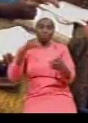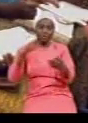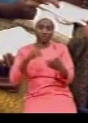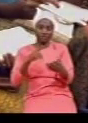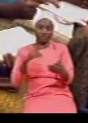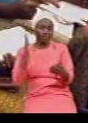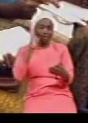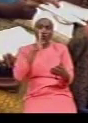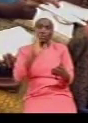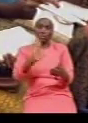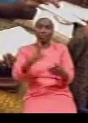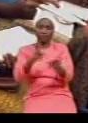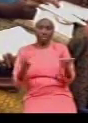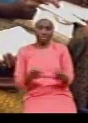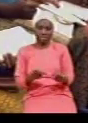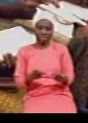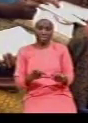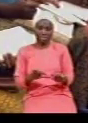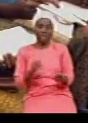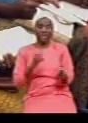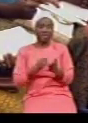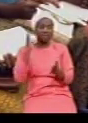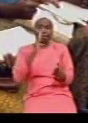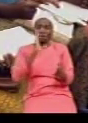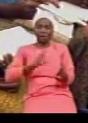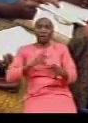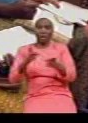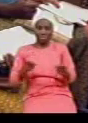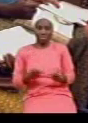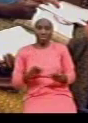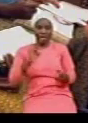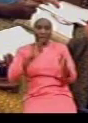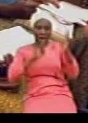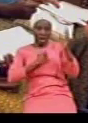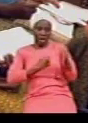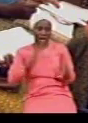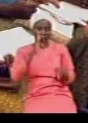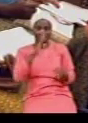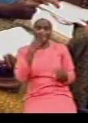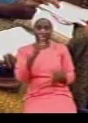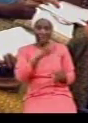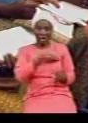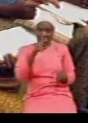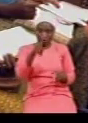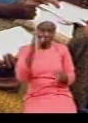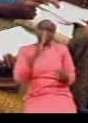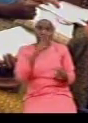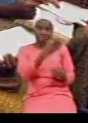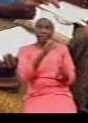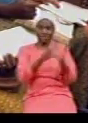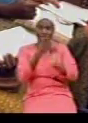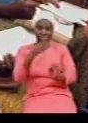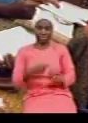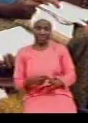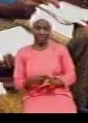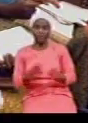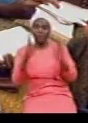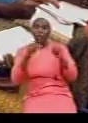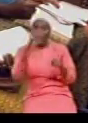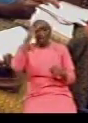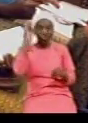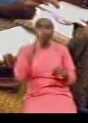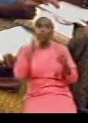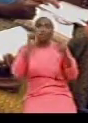be there. You'll be there. There shall no man be able to stand before